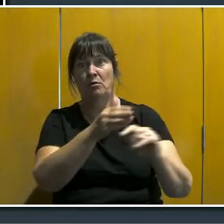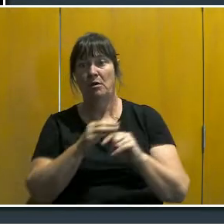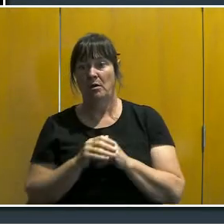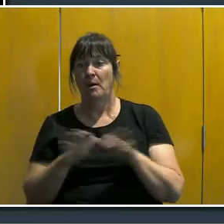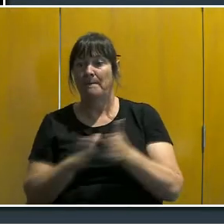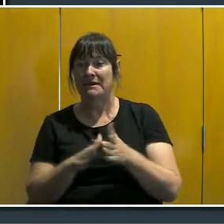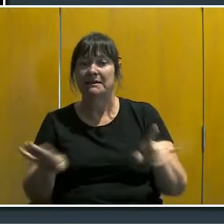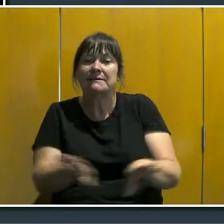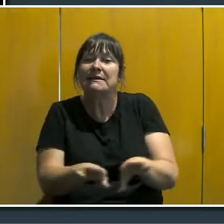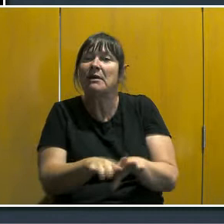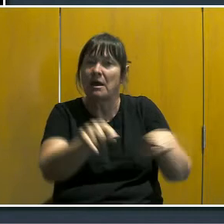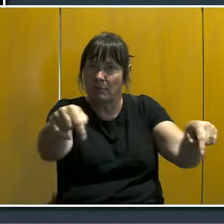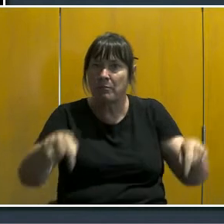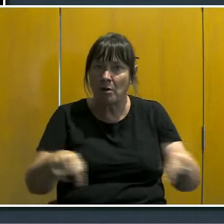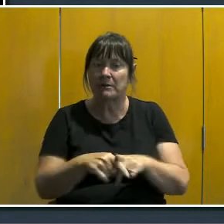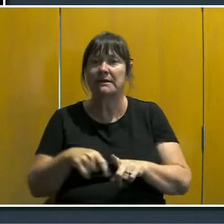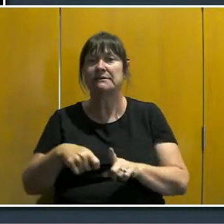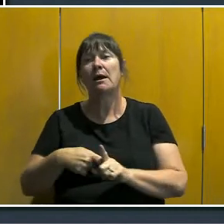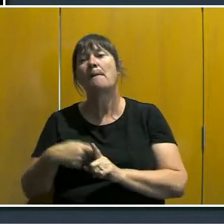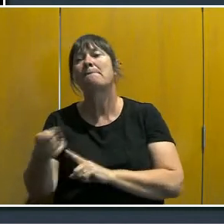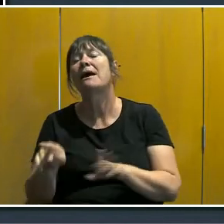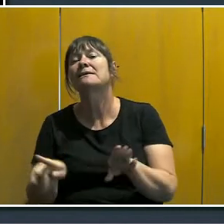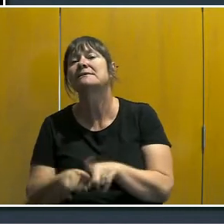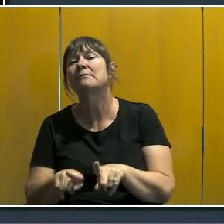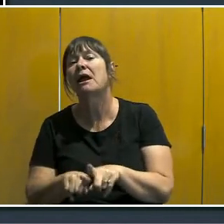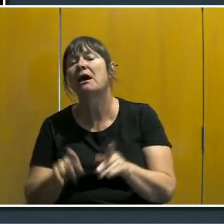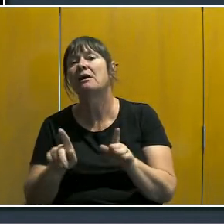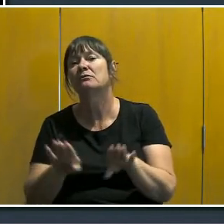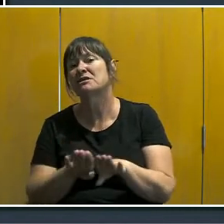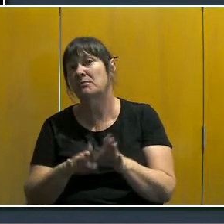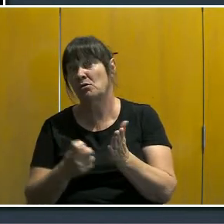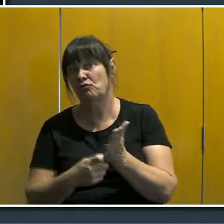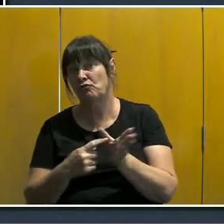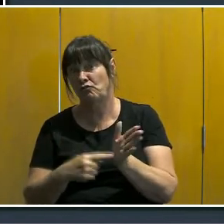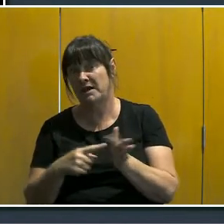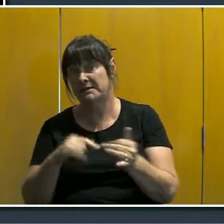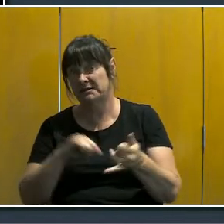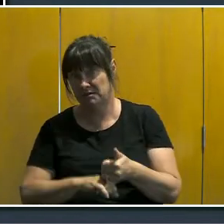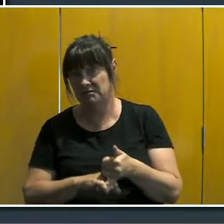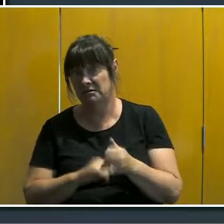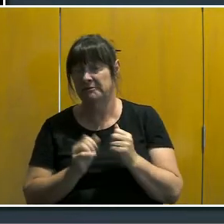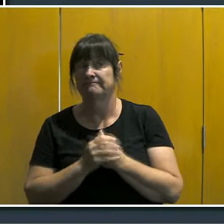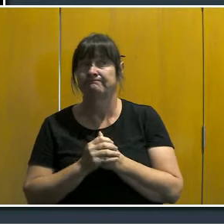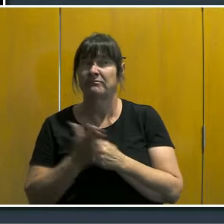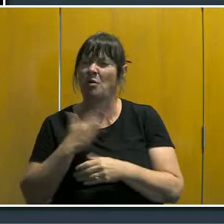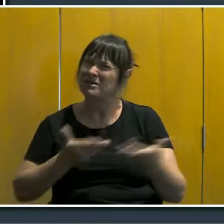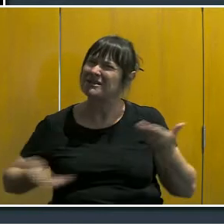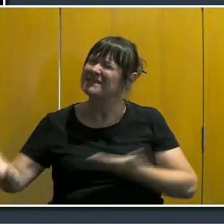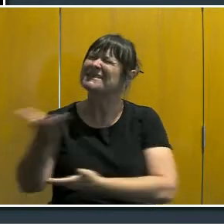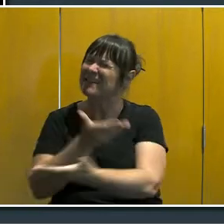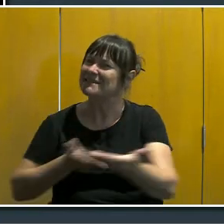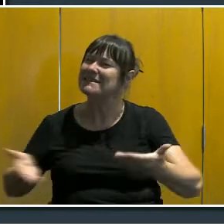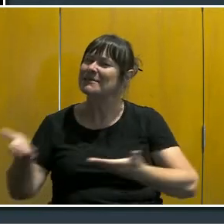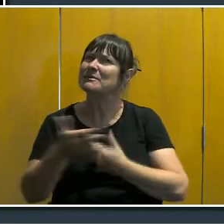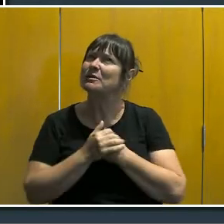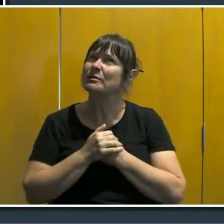rates. And I'd like to discuss this with you, and this is the main gist, really,